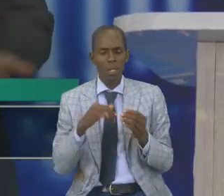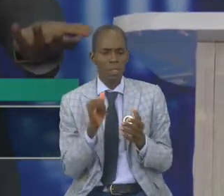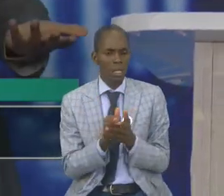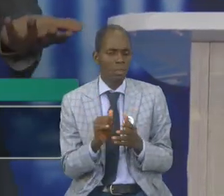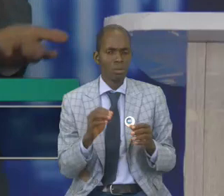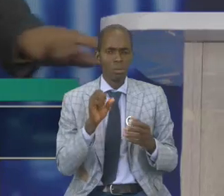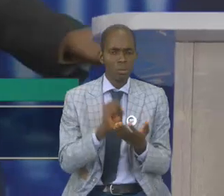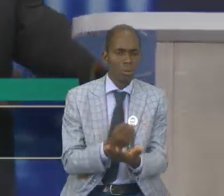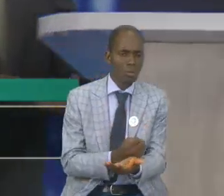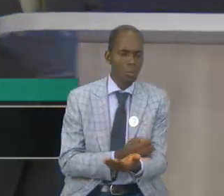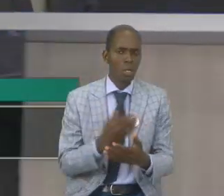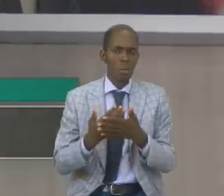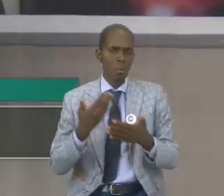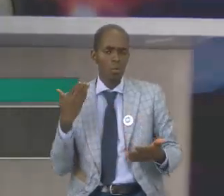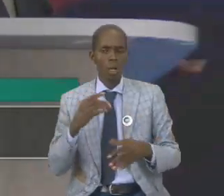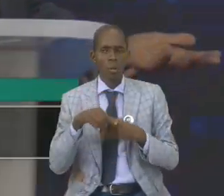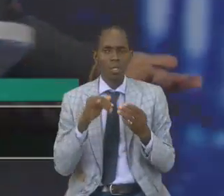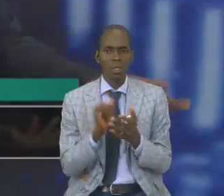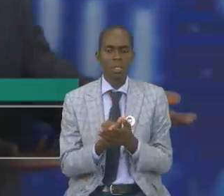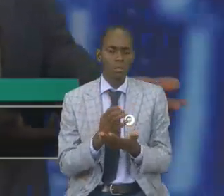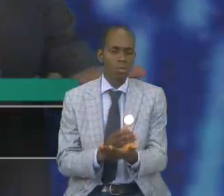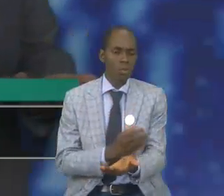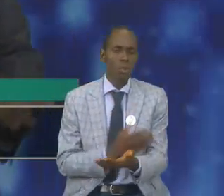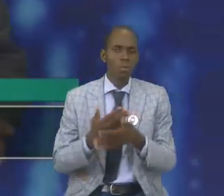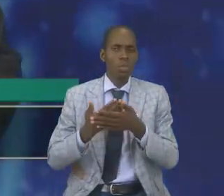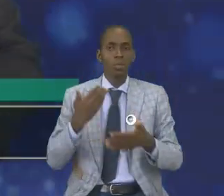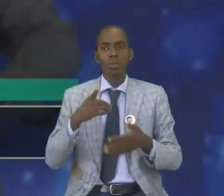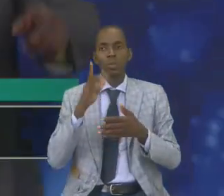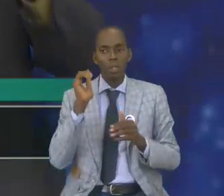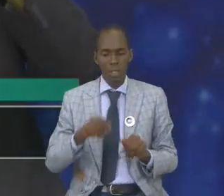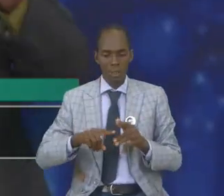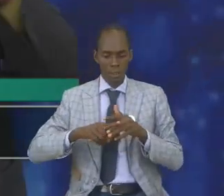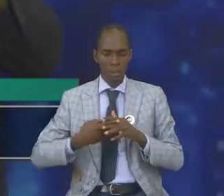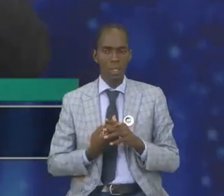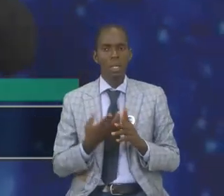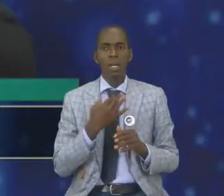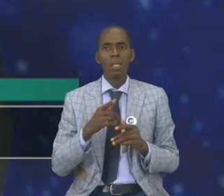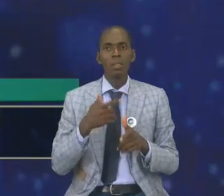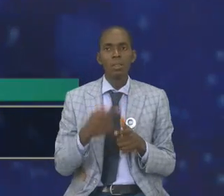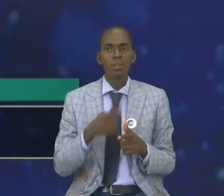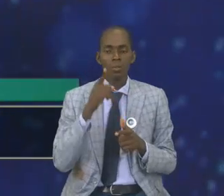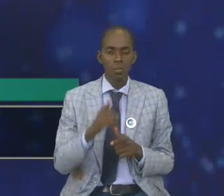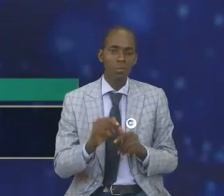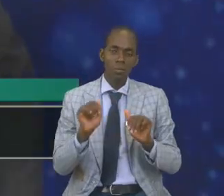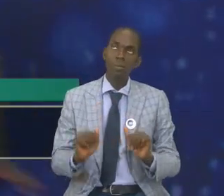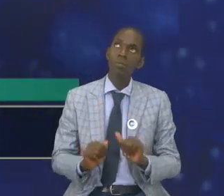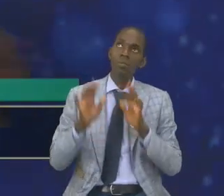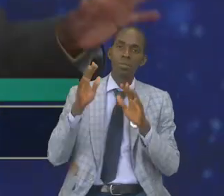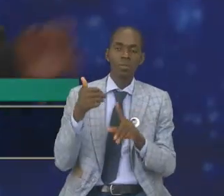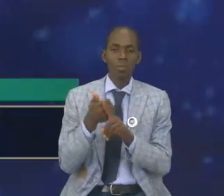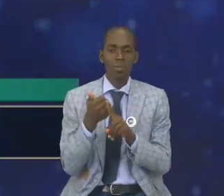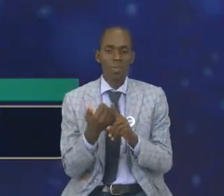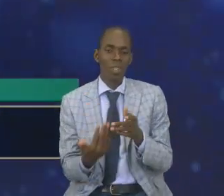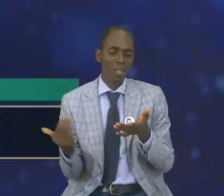career before, anything of that profession before. You can start. And then you commit yourself afresh.